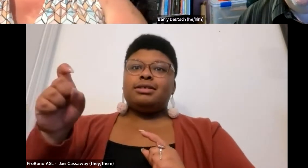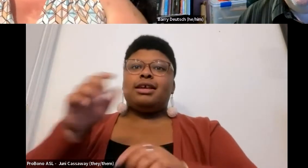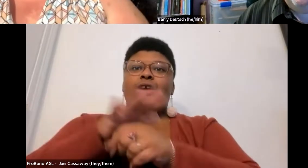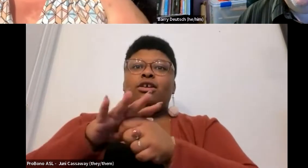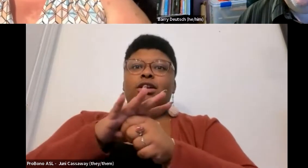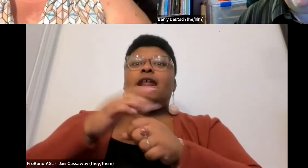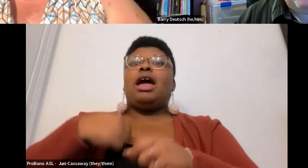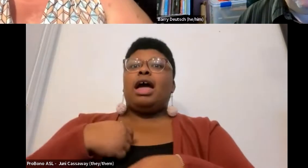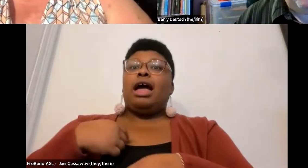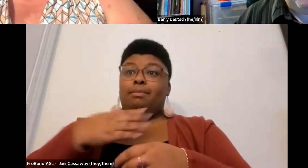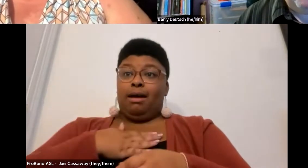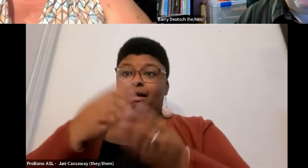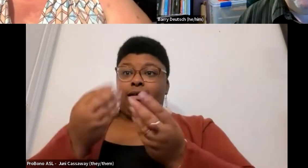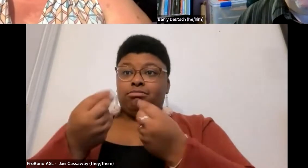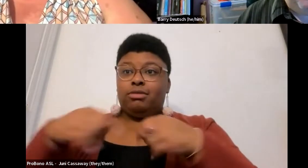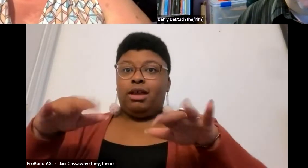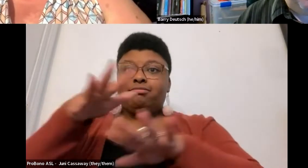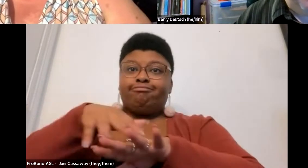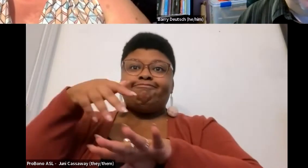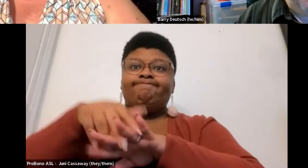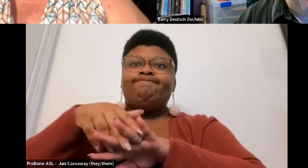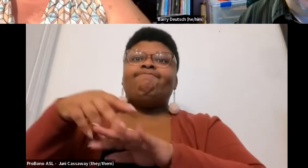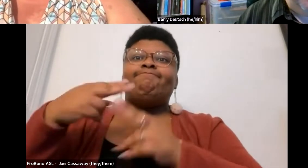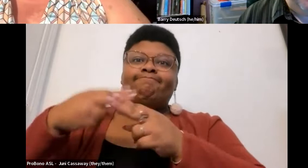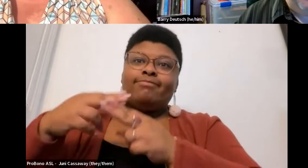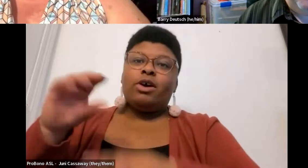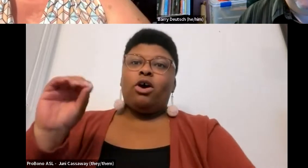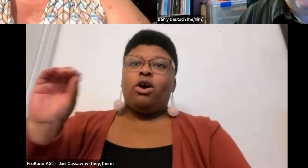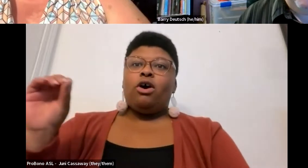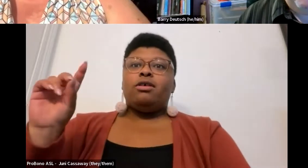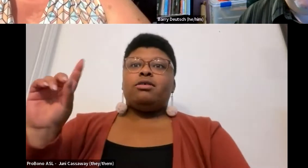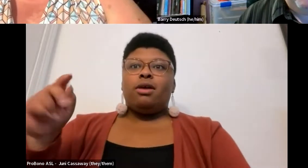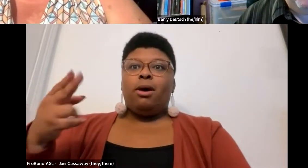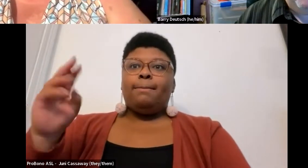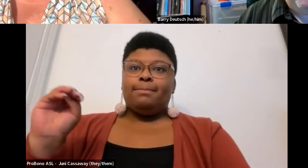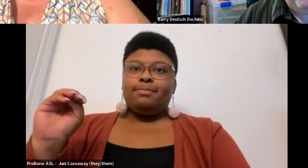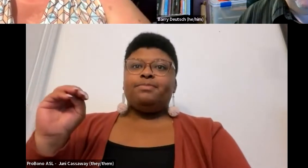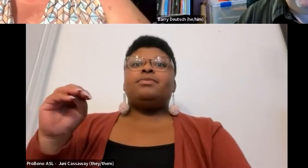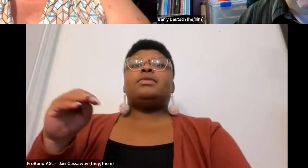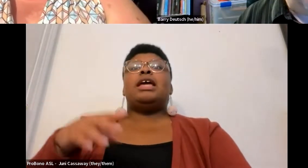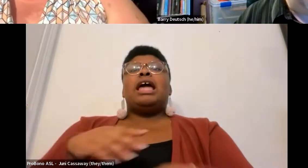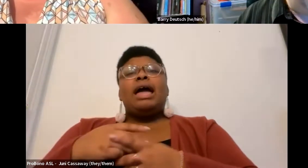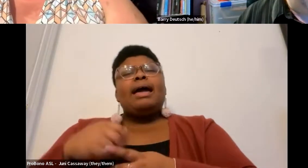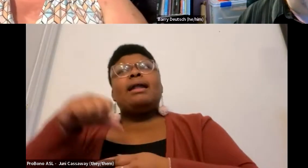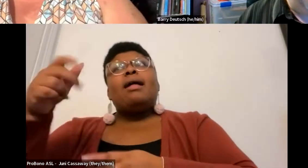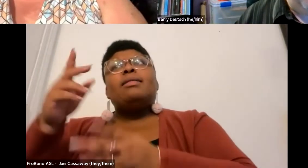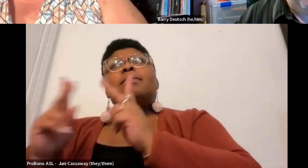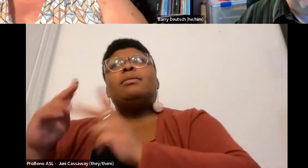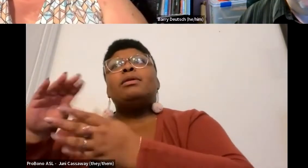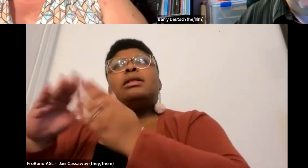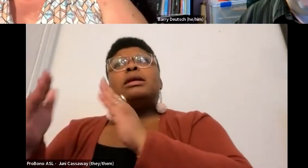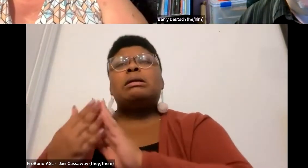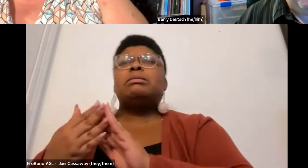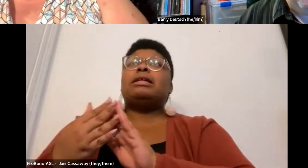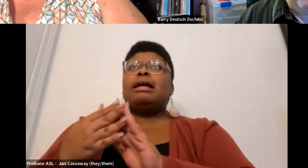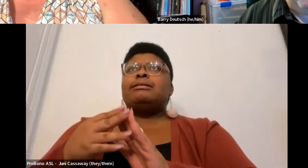O'odham land. At NAAFA, it has been brought to our attention by members of our community that there is mixed